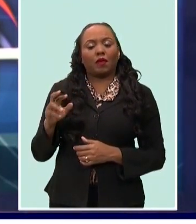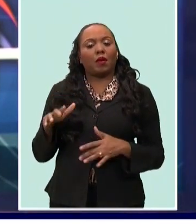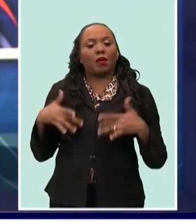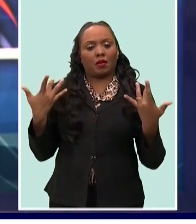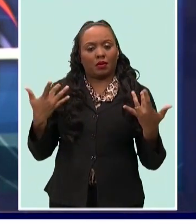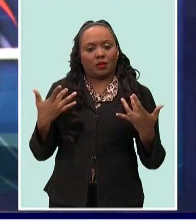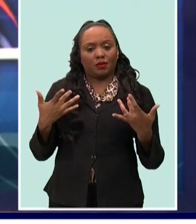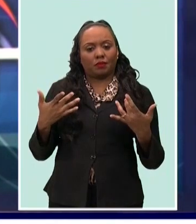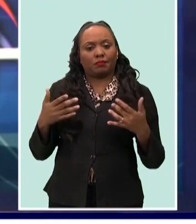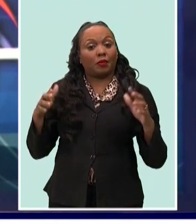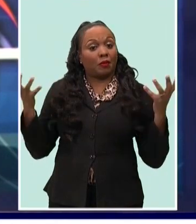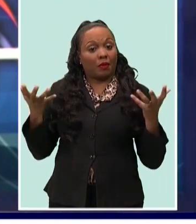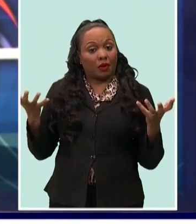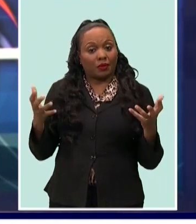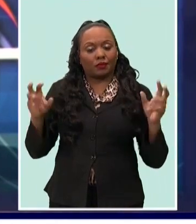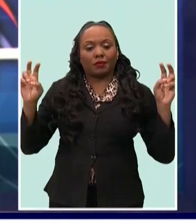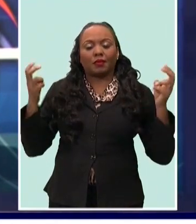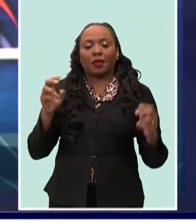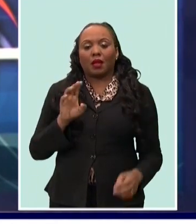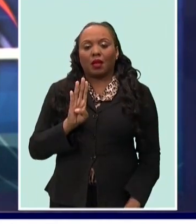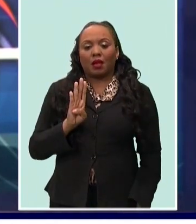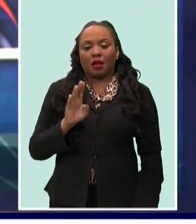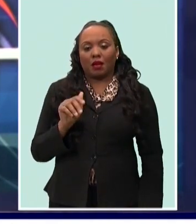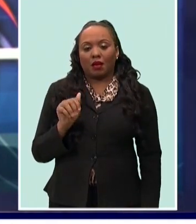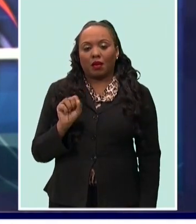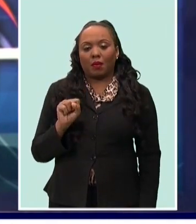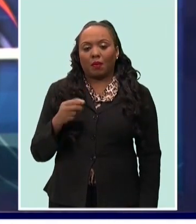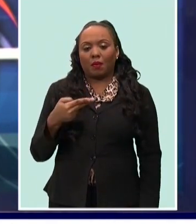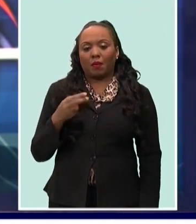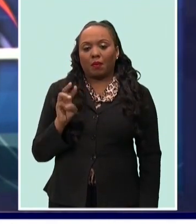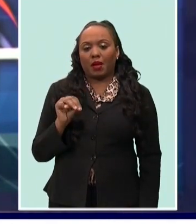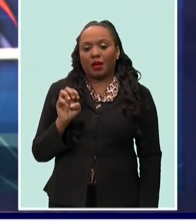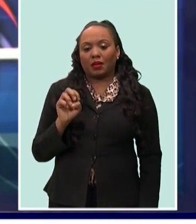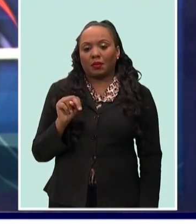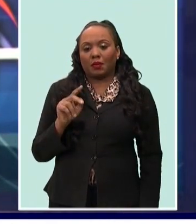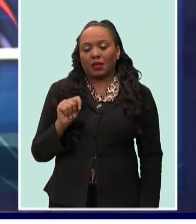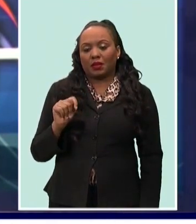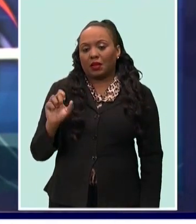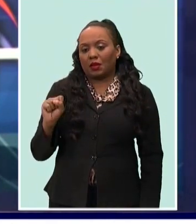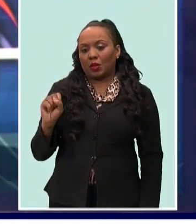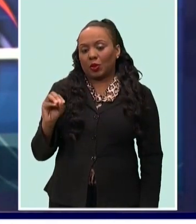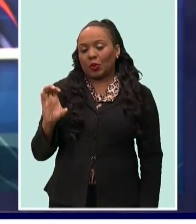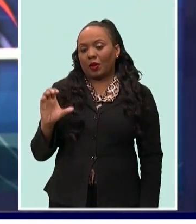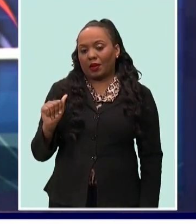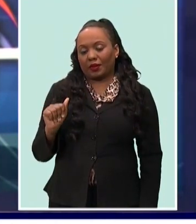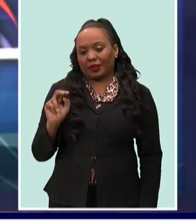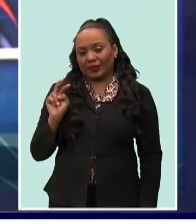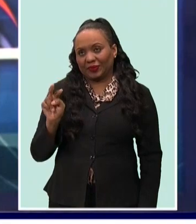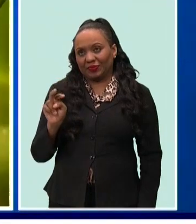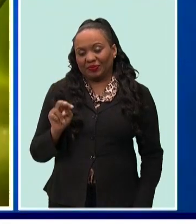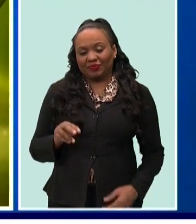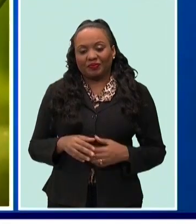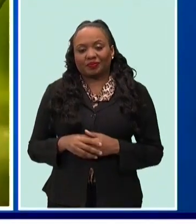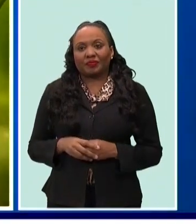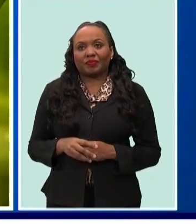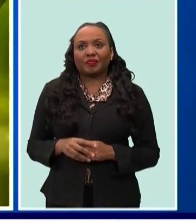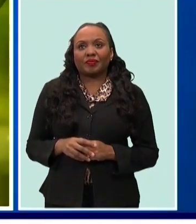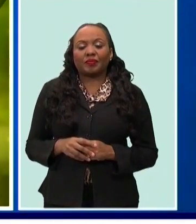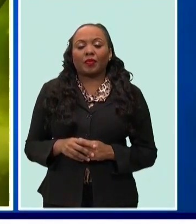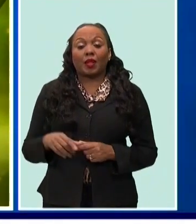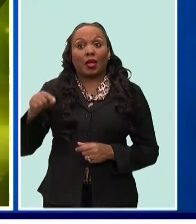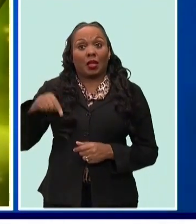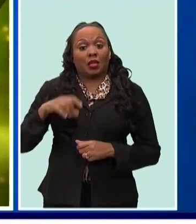Competition. Now, the 2019 edition was launched at the Rain Lounge in Warrens, as we hear from Kishmar Sinjis. This year's